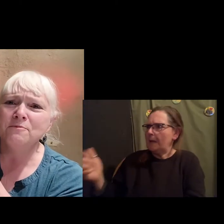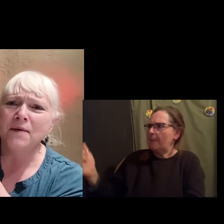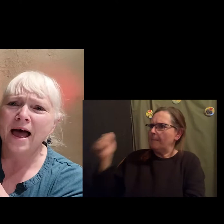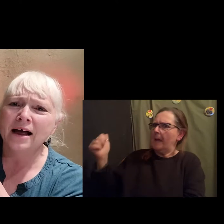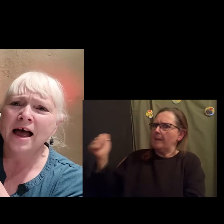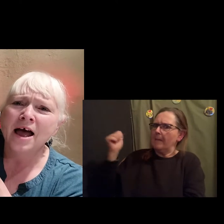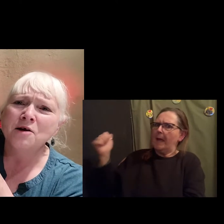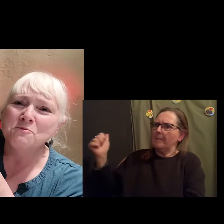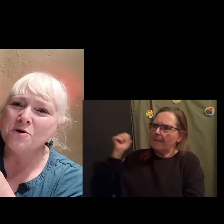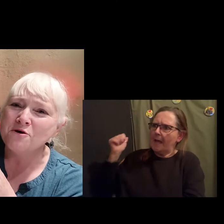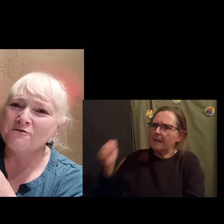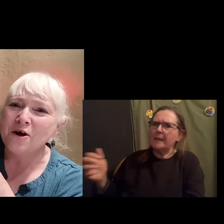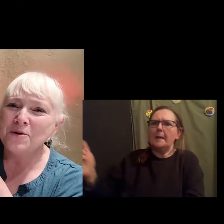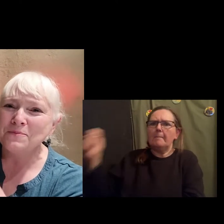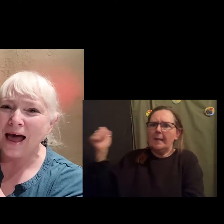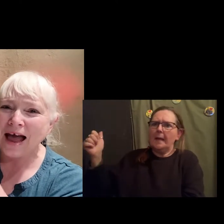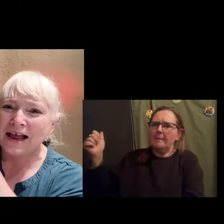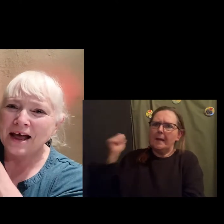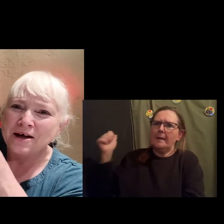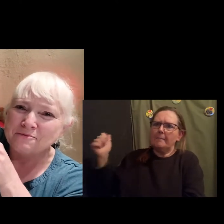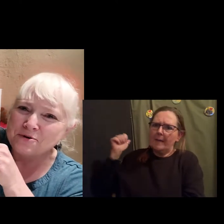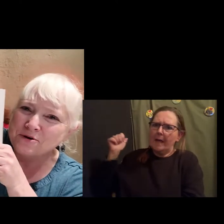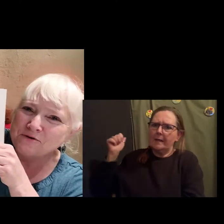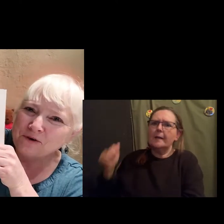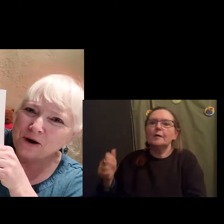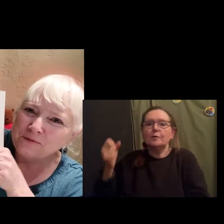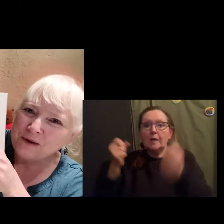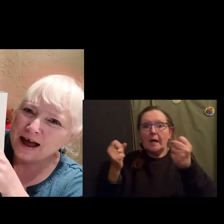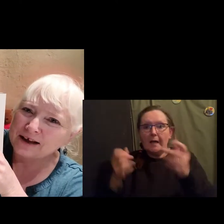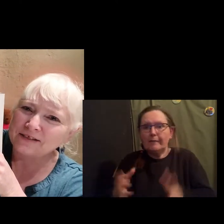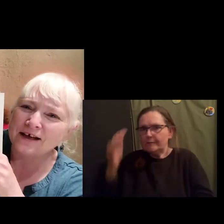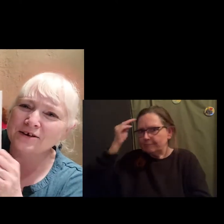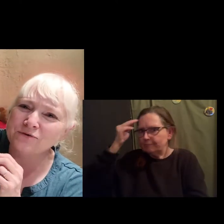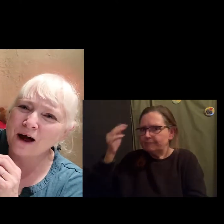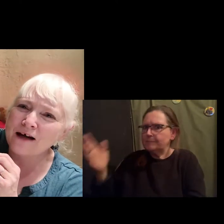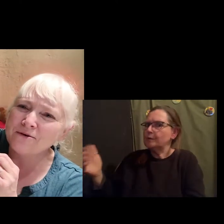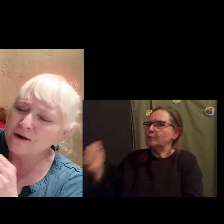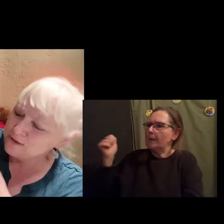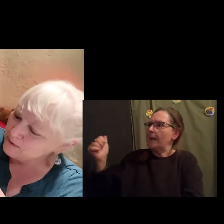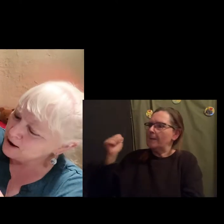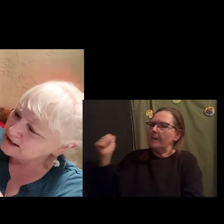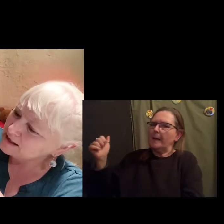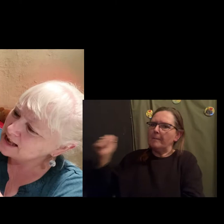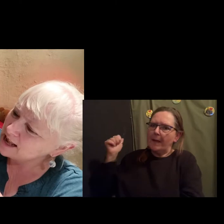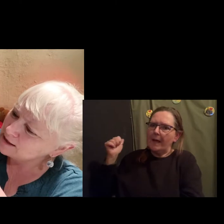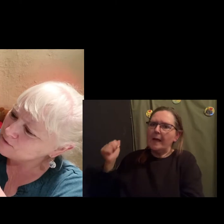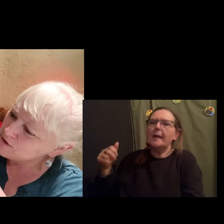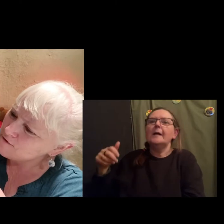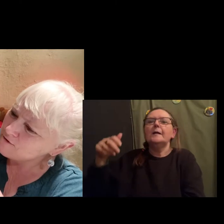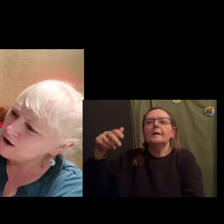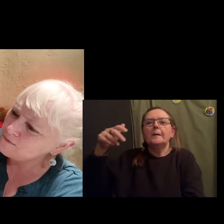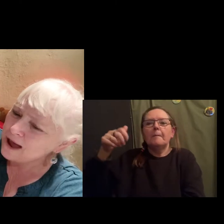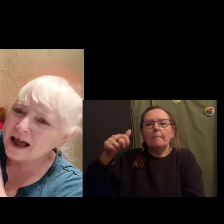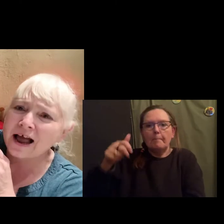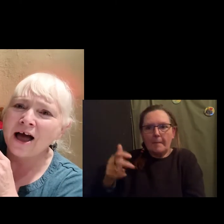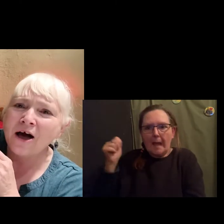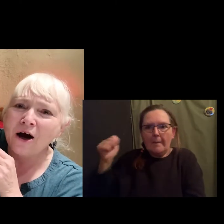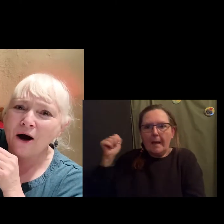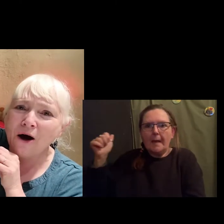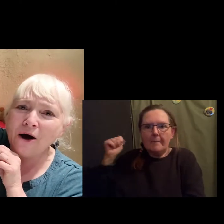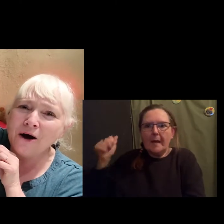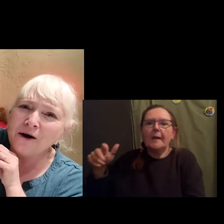move on back, move on back, move on back. The driver on the bus says, move on